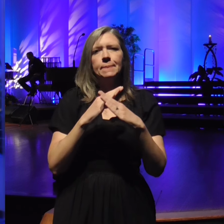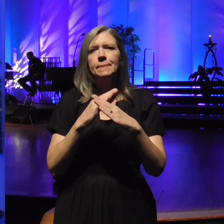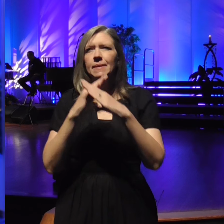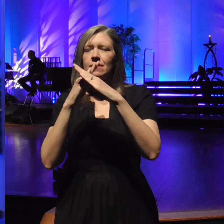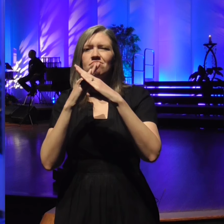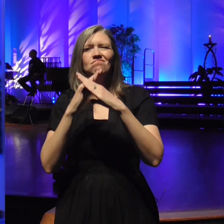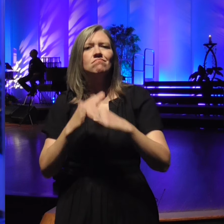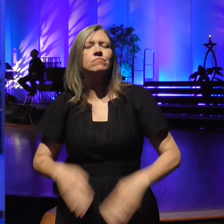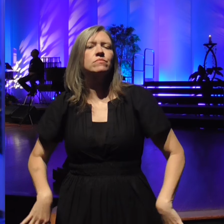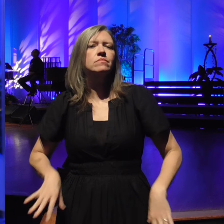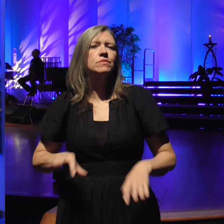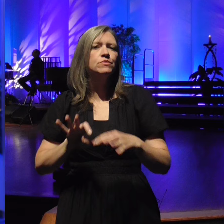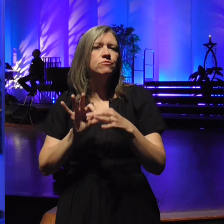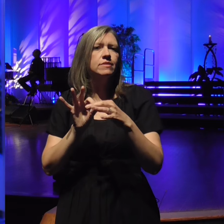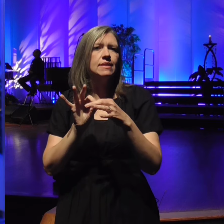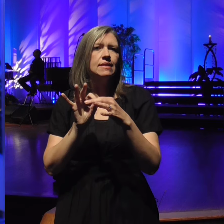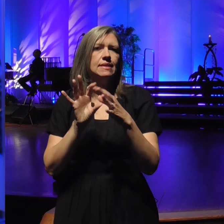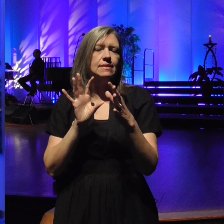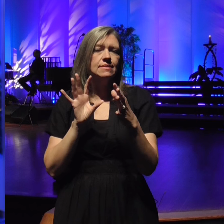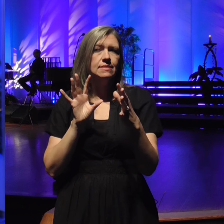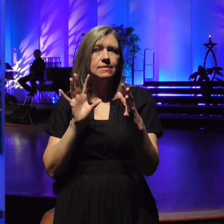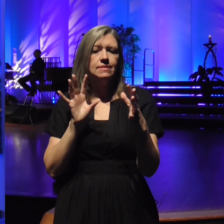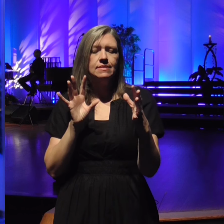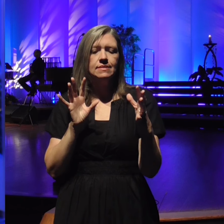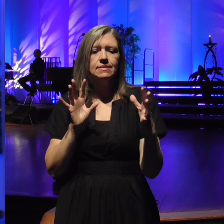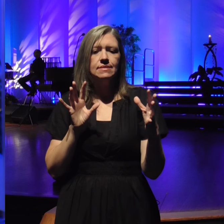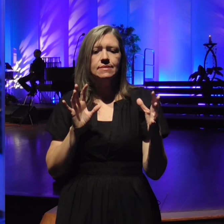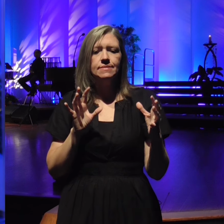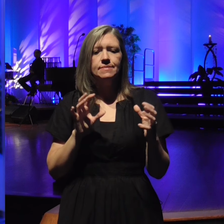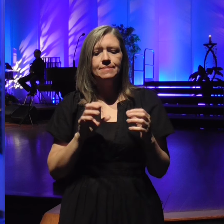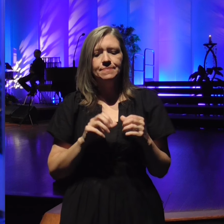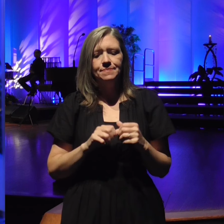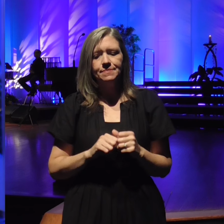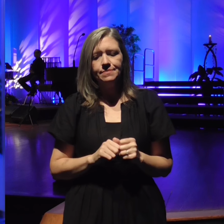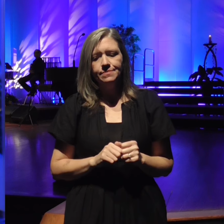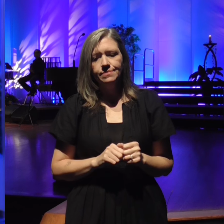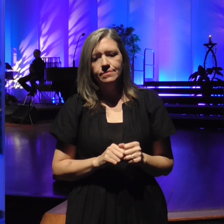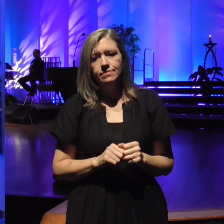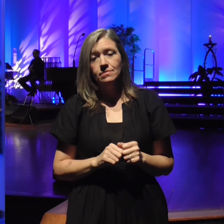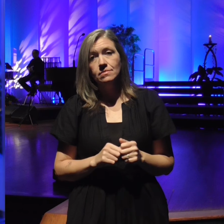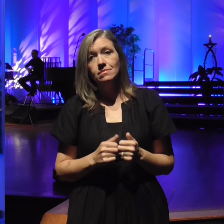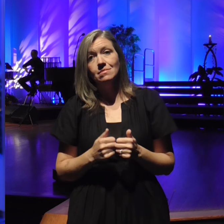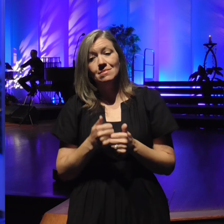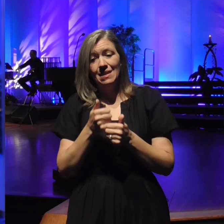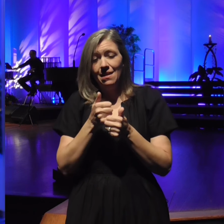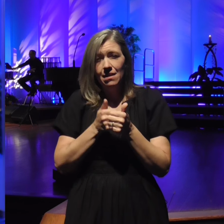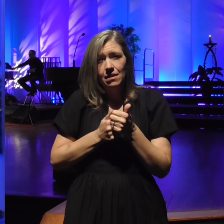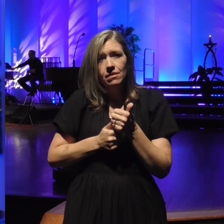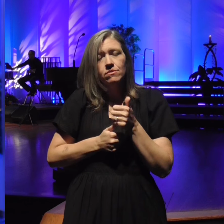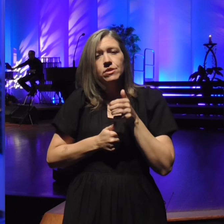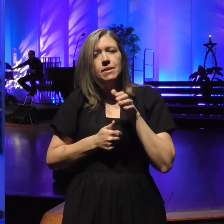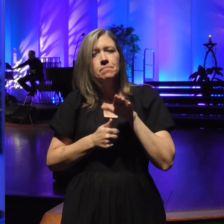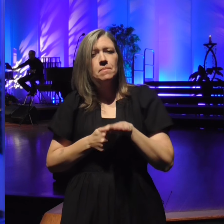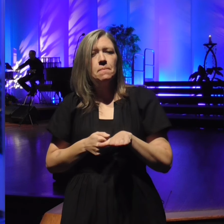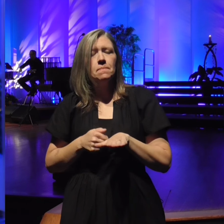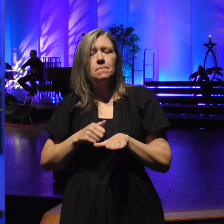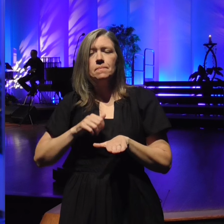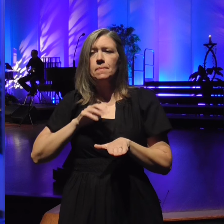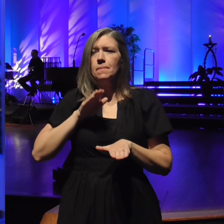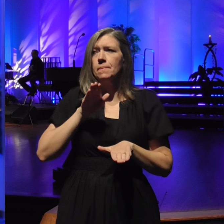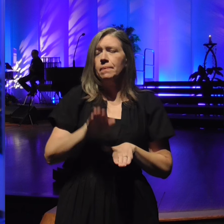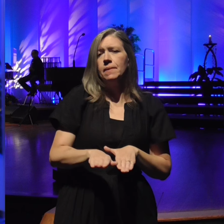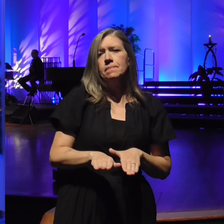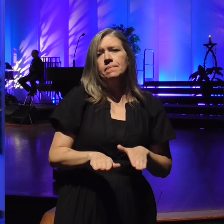I will release any fear that blocks my